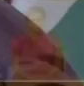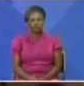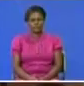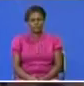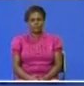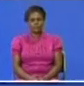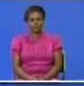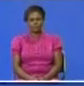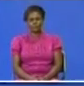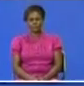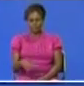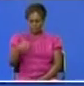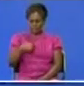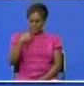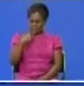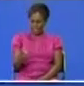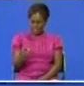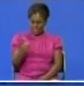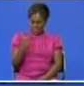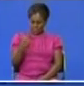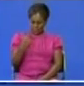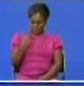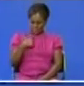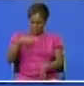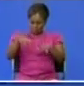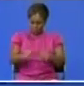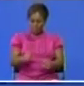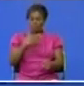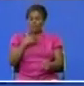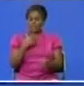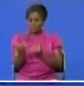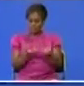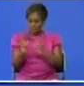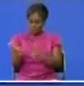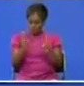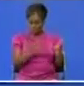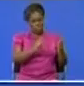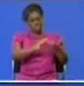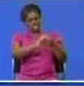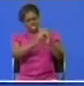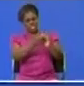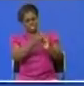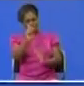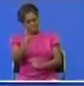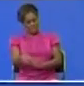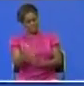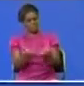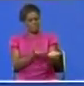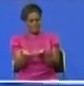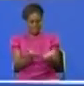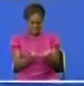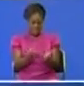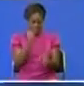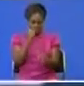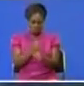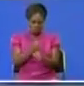Well, I made a statement when I came here. We don't want business as usual. We need to change the way we do